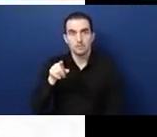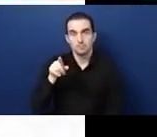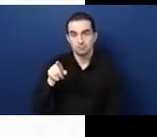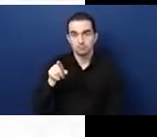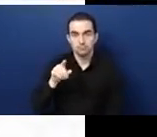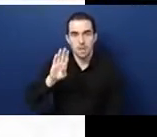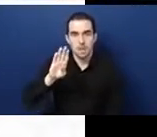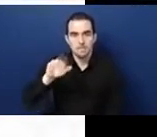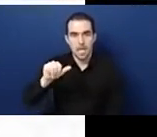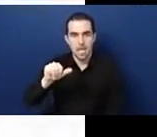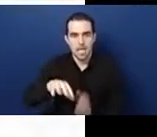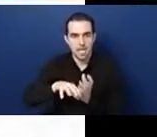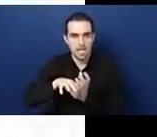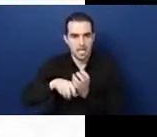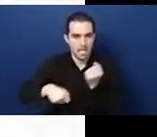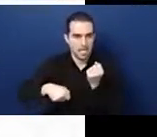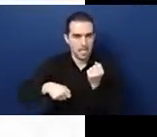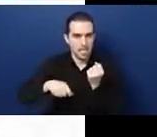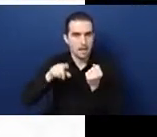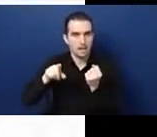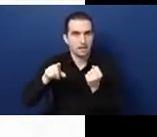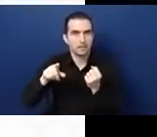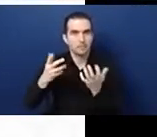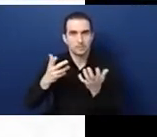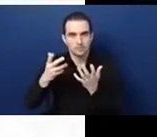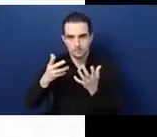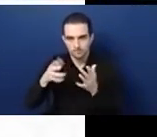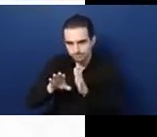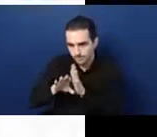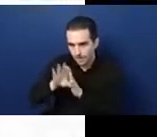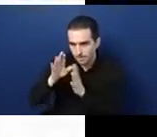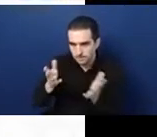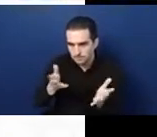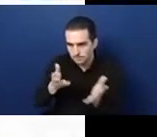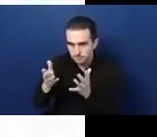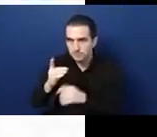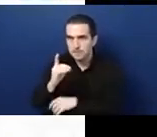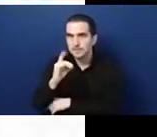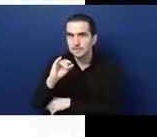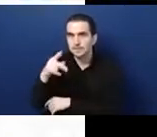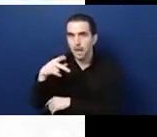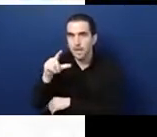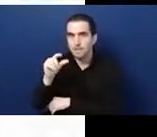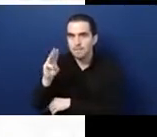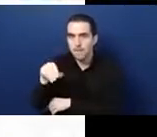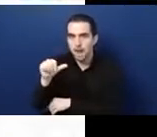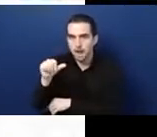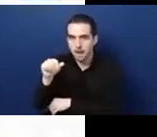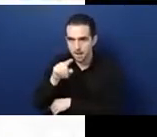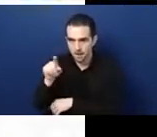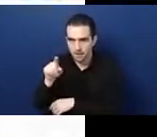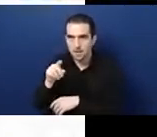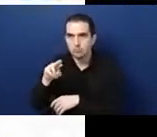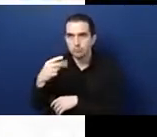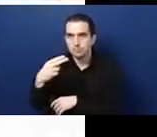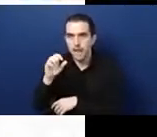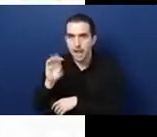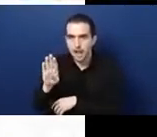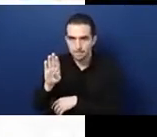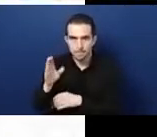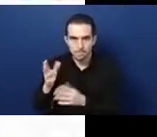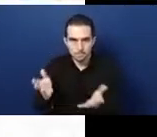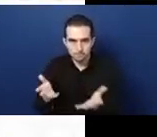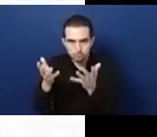with disabilities, with high support needs, such as deafblind children